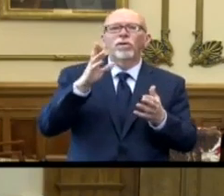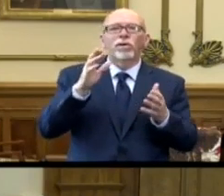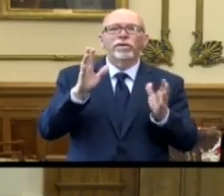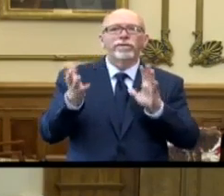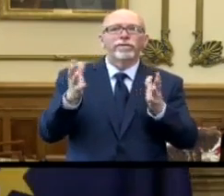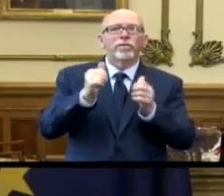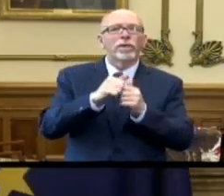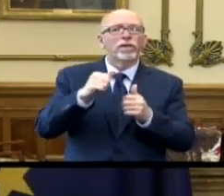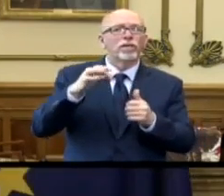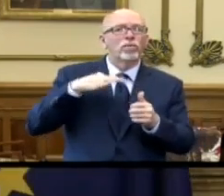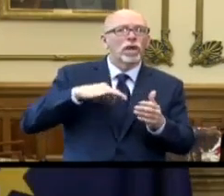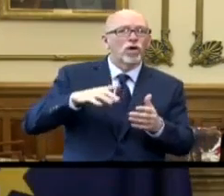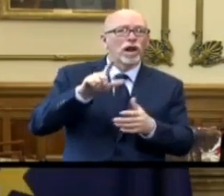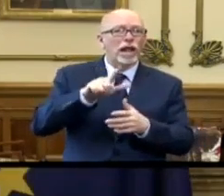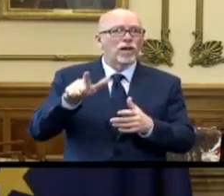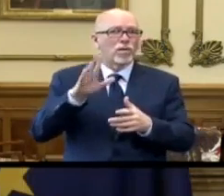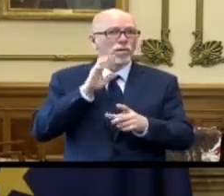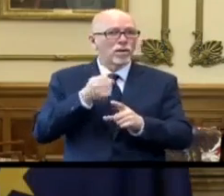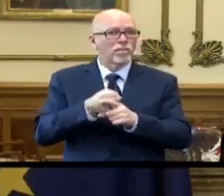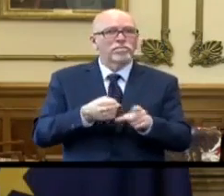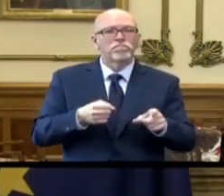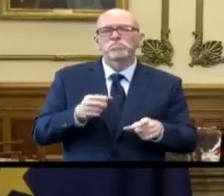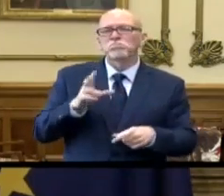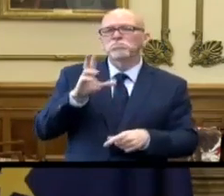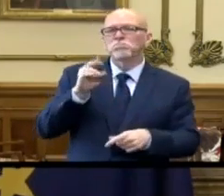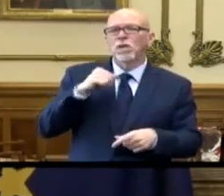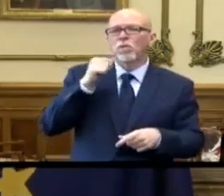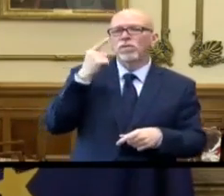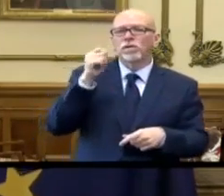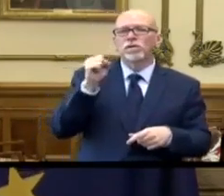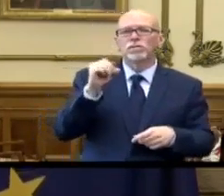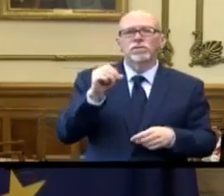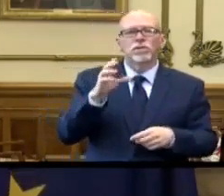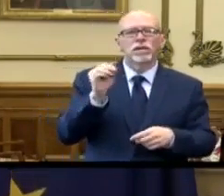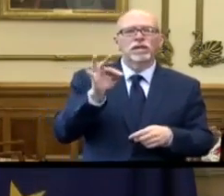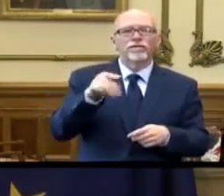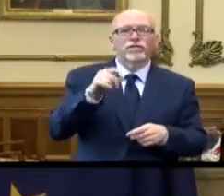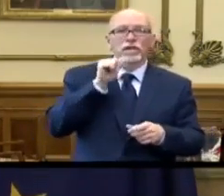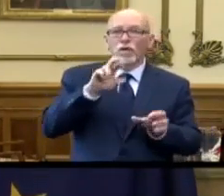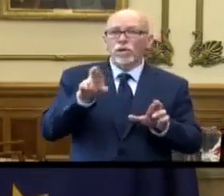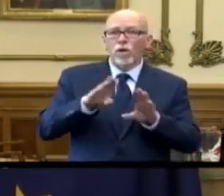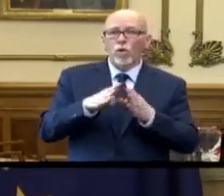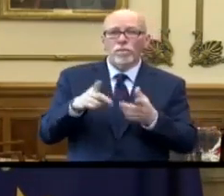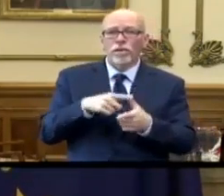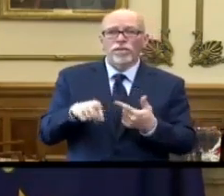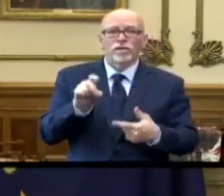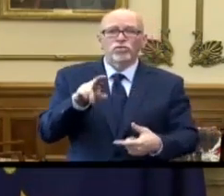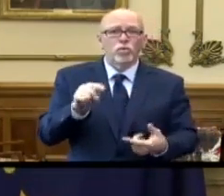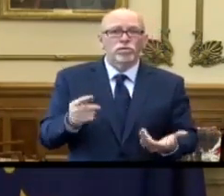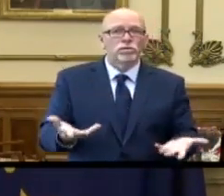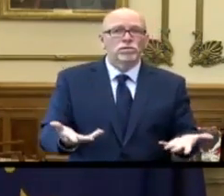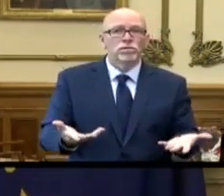landlords? No, I don't think so. And by the way, if you're not ready to open, don't.